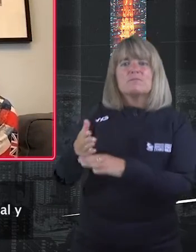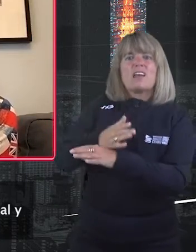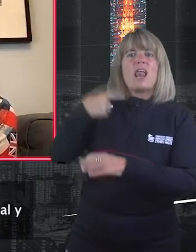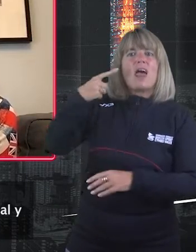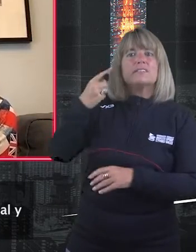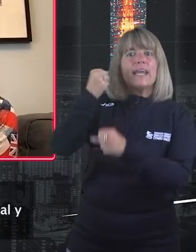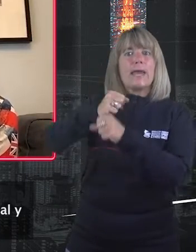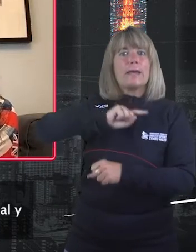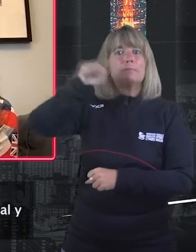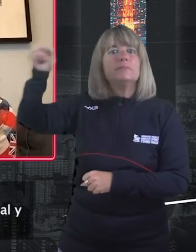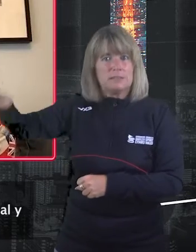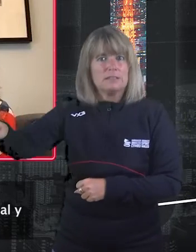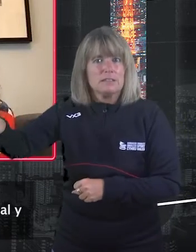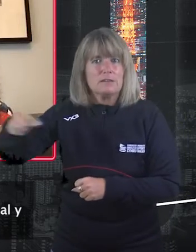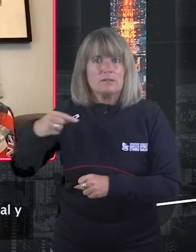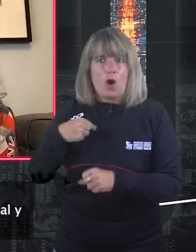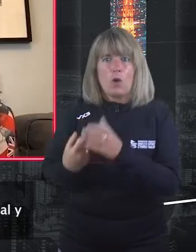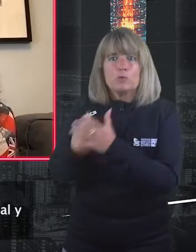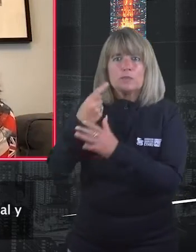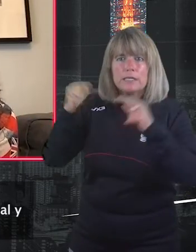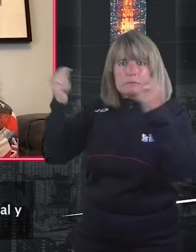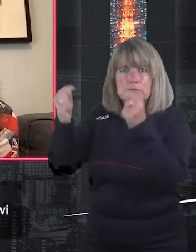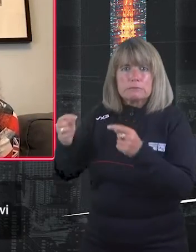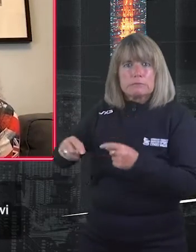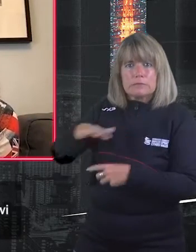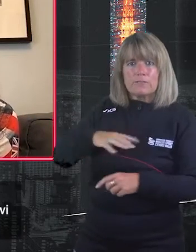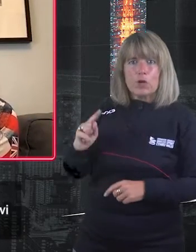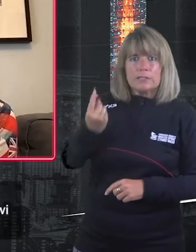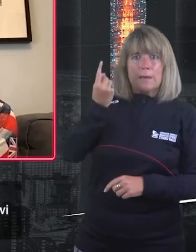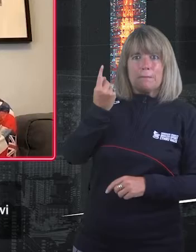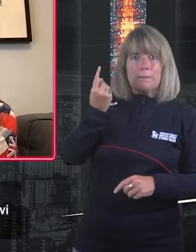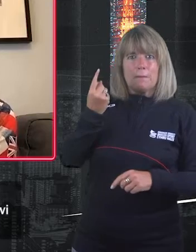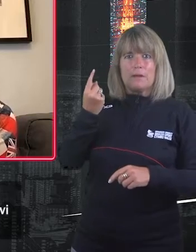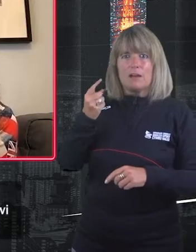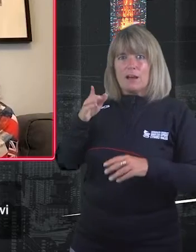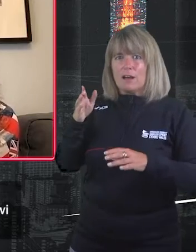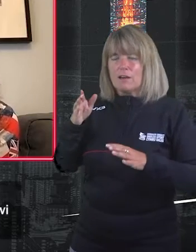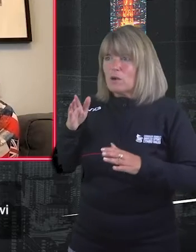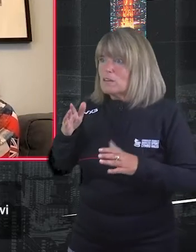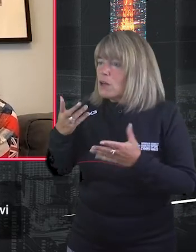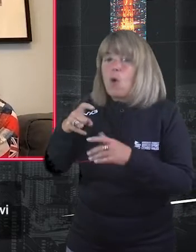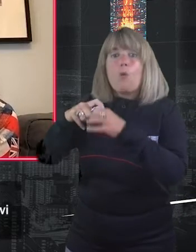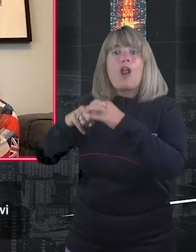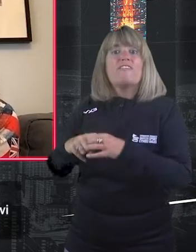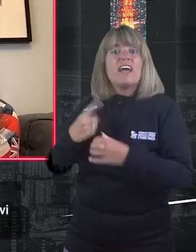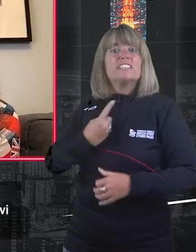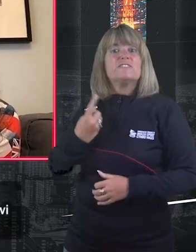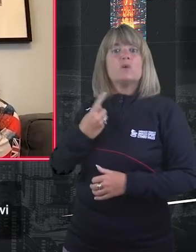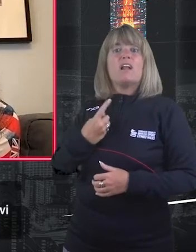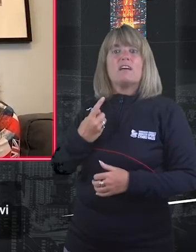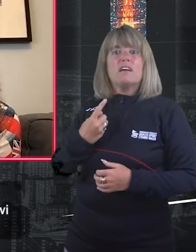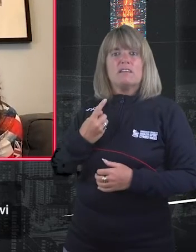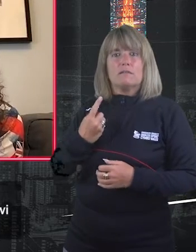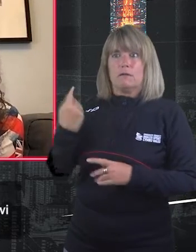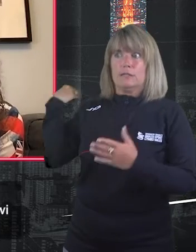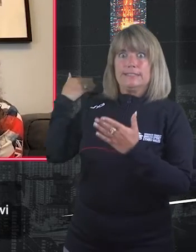London Games, where we obviously had a host nation slot. So, you know, it was kind of an opportunity to compete at Games for the first time without,